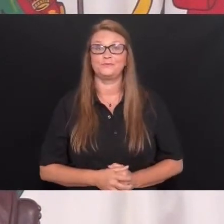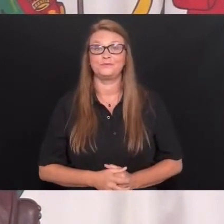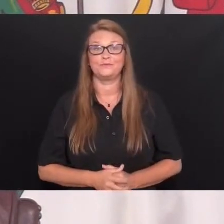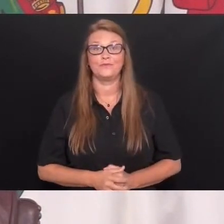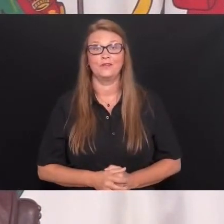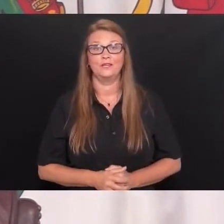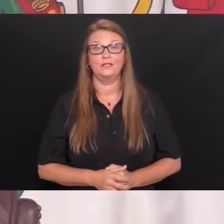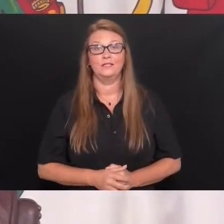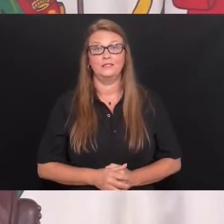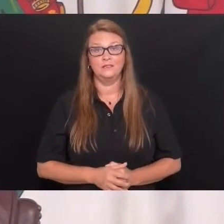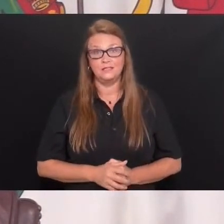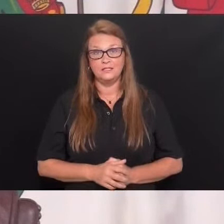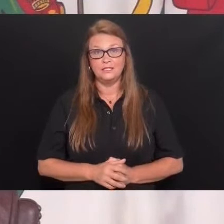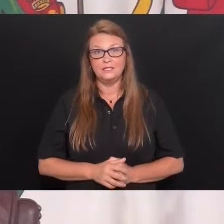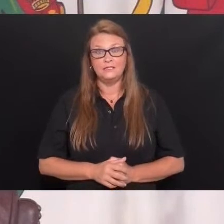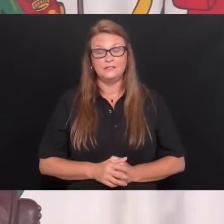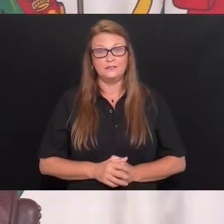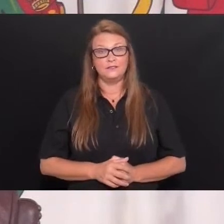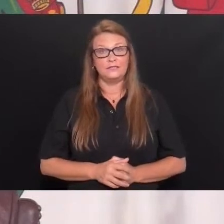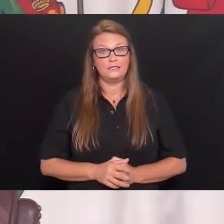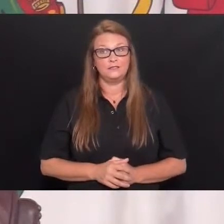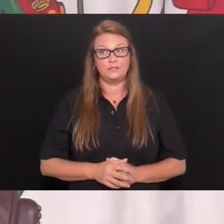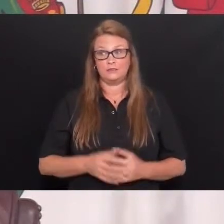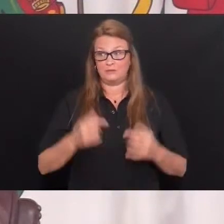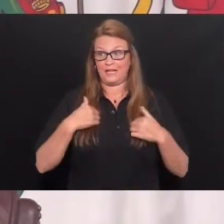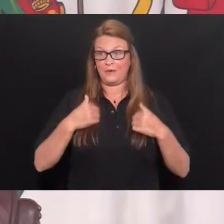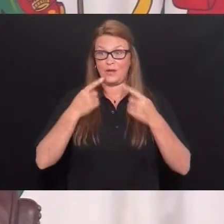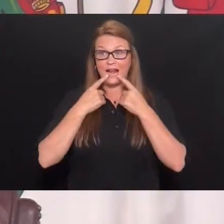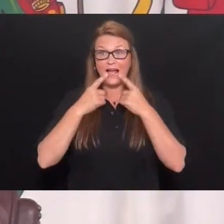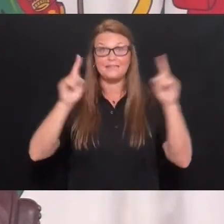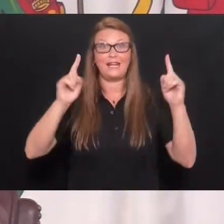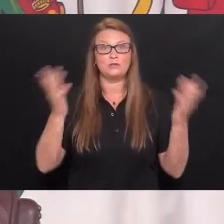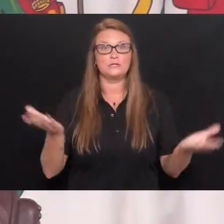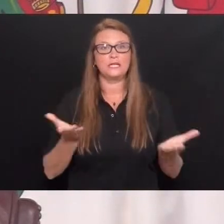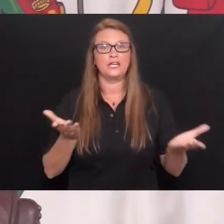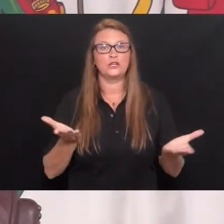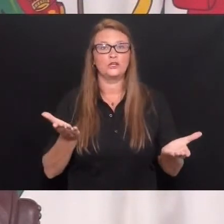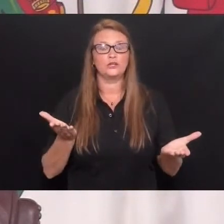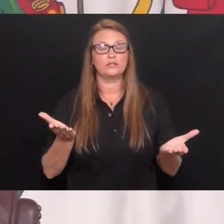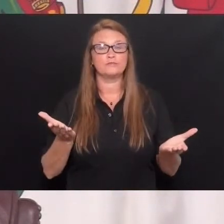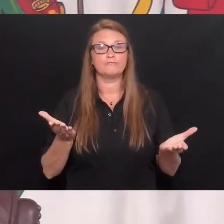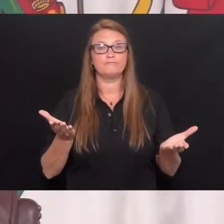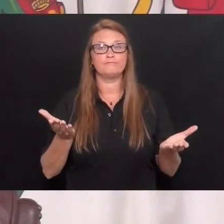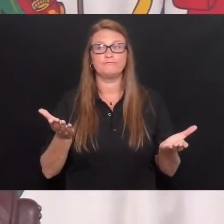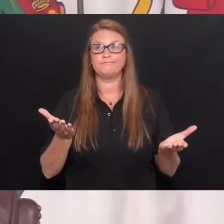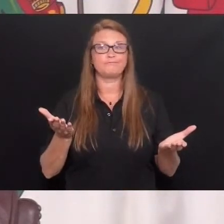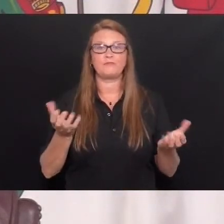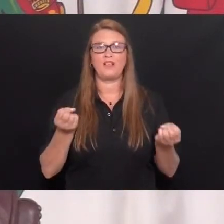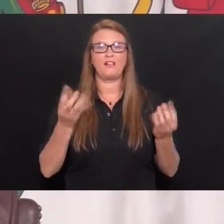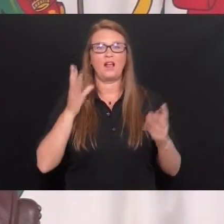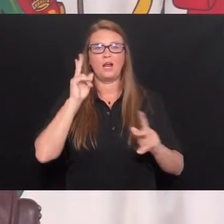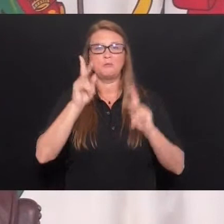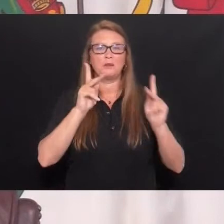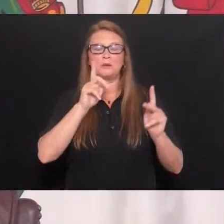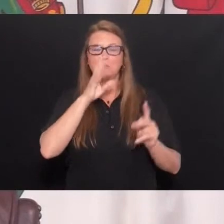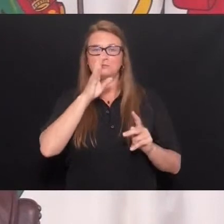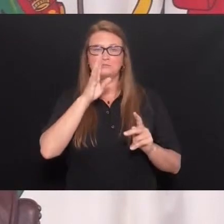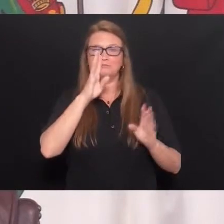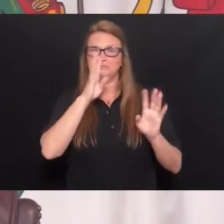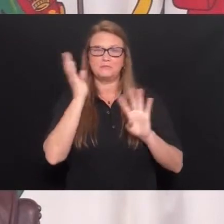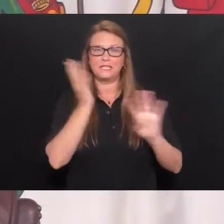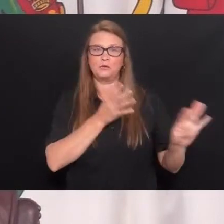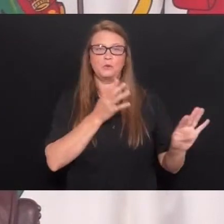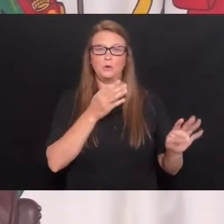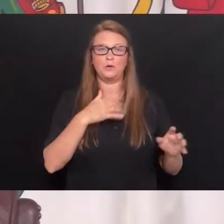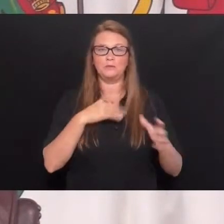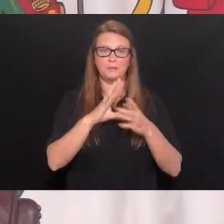the reality is no matter what we say here, a lot of what we say is falling on deaf ears. It